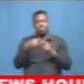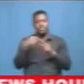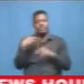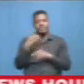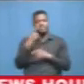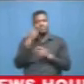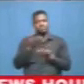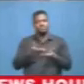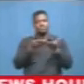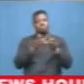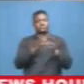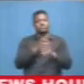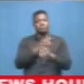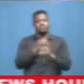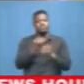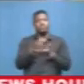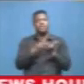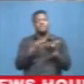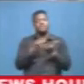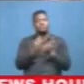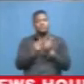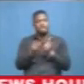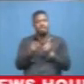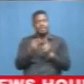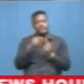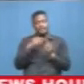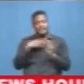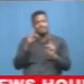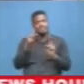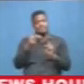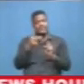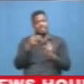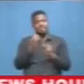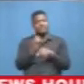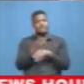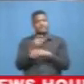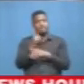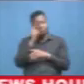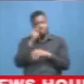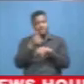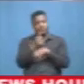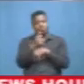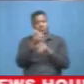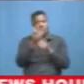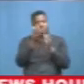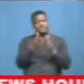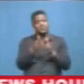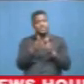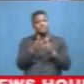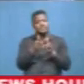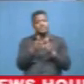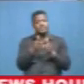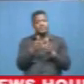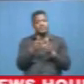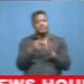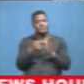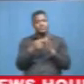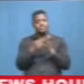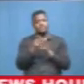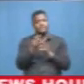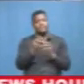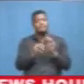submission of no case, which in the view of counsel for the accused persons predetermines the